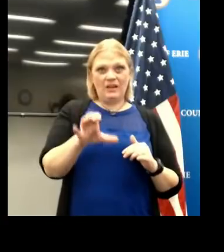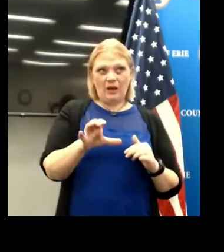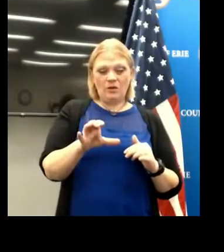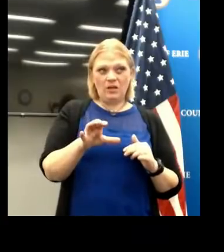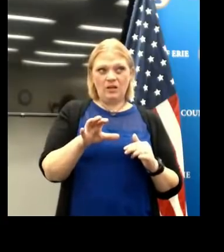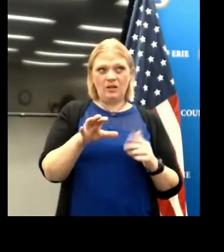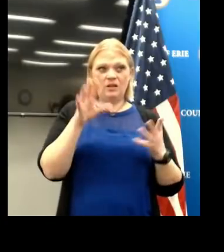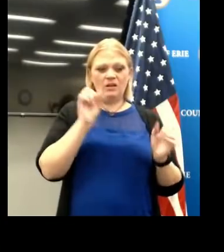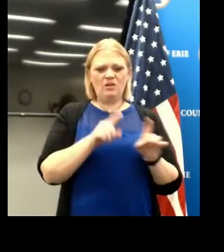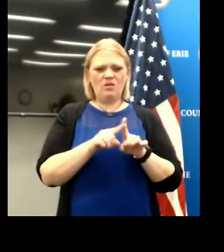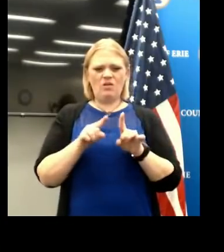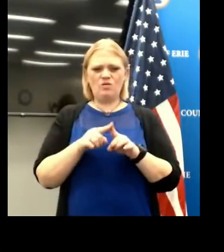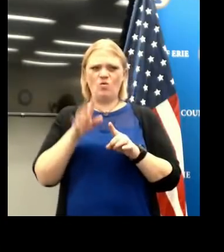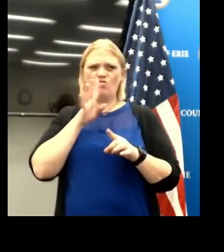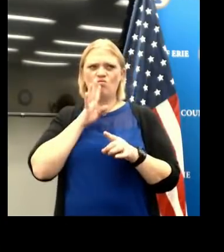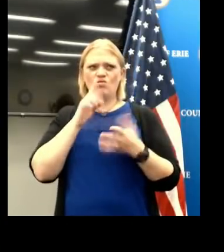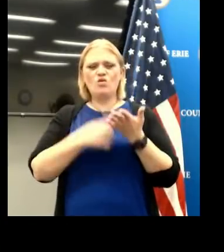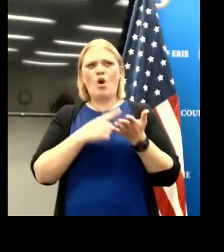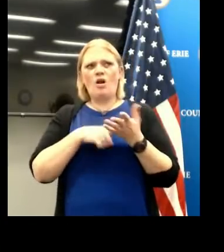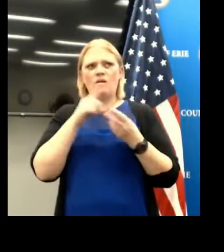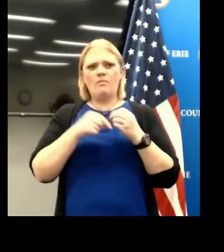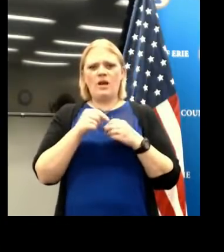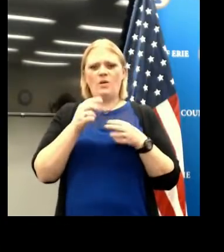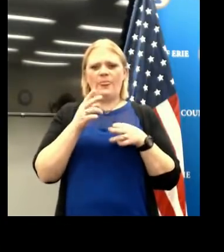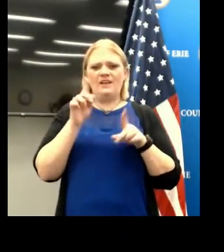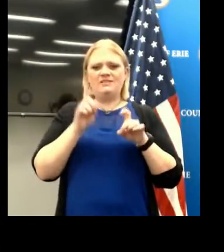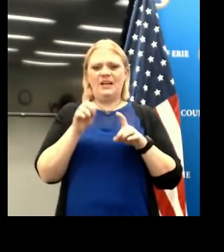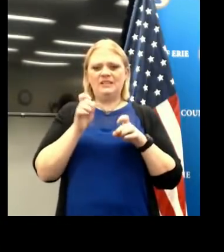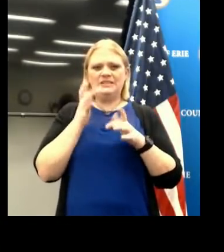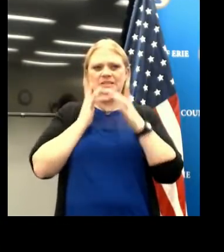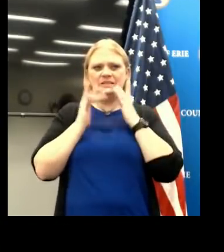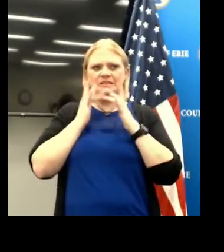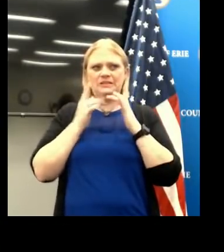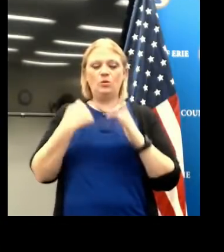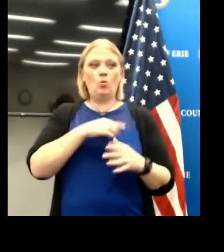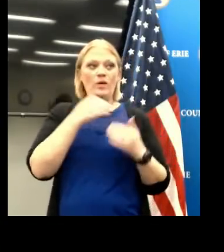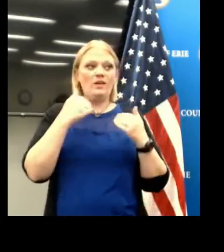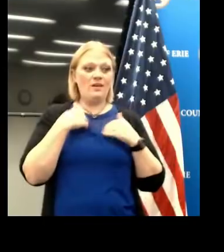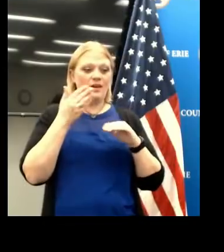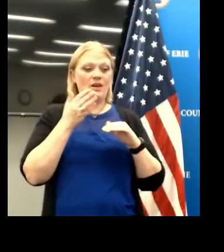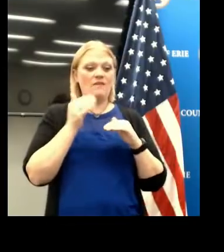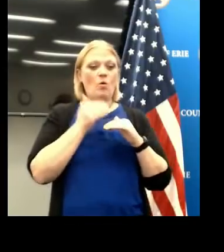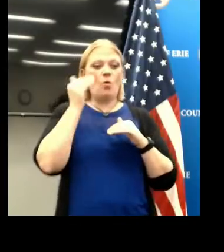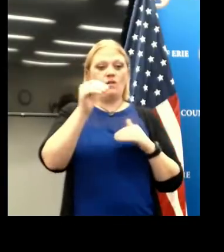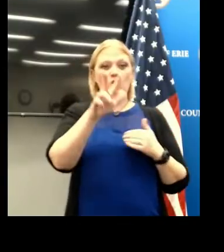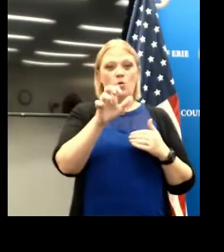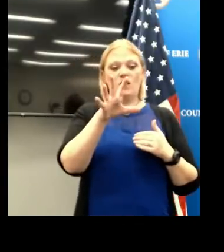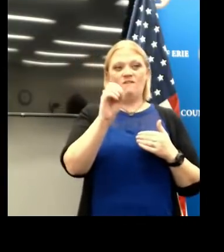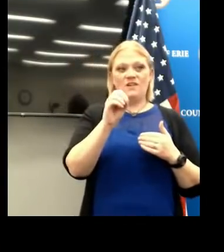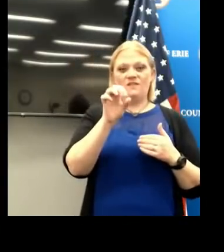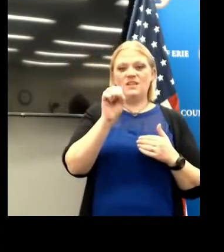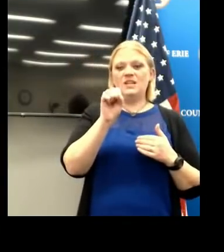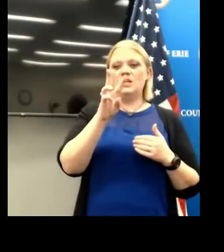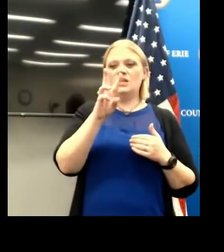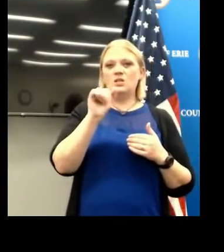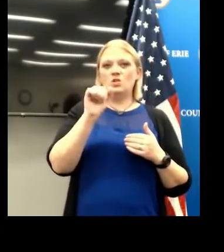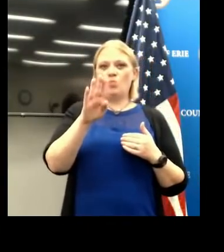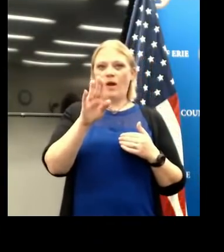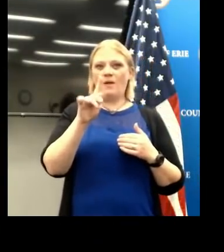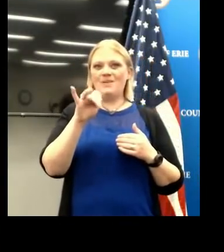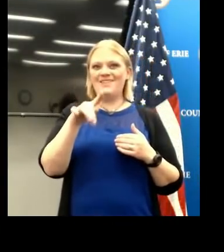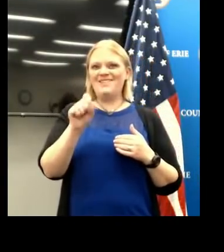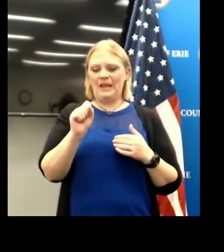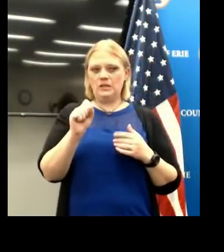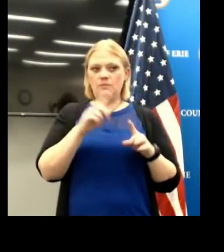speak on the testing shortage and what's being done? Well, we have testing swab kits of over 350,000, but we actually still